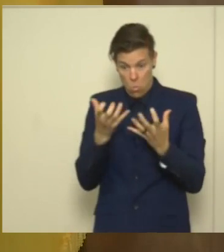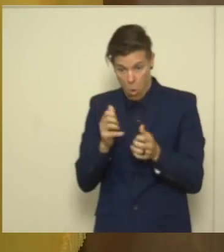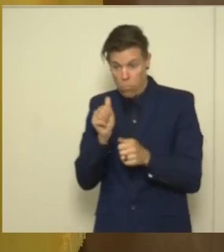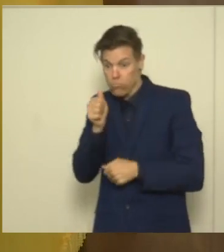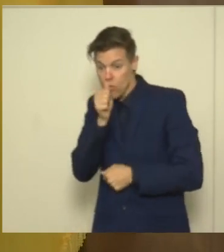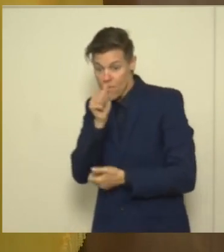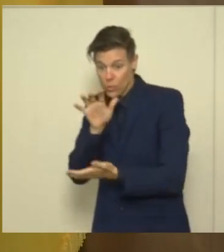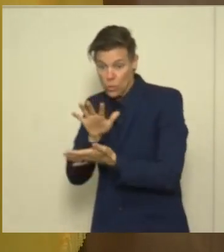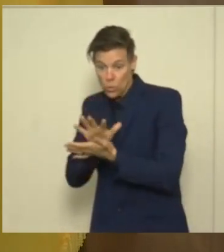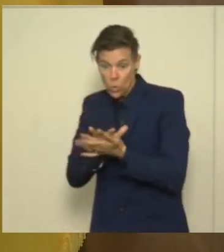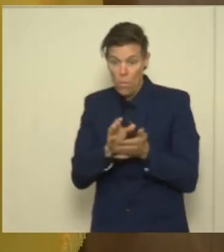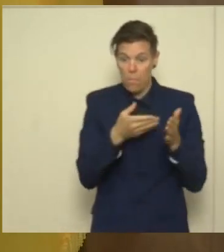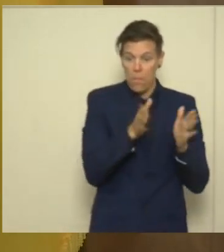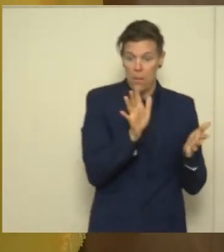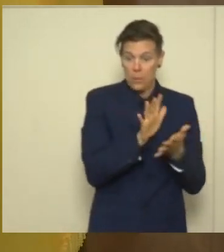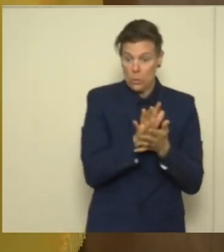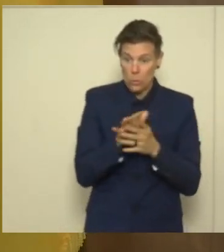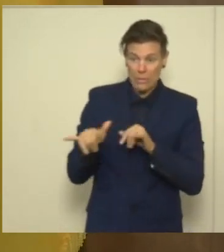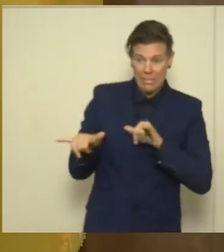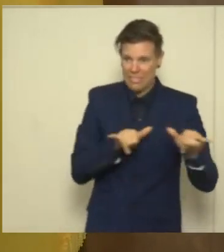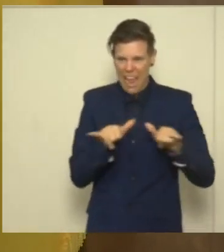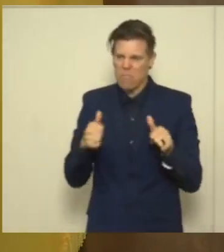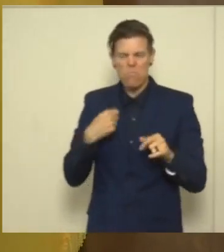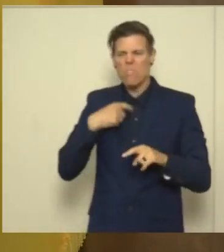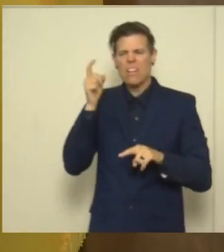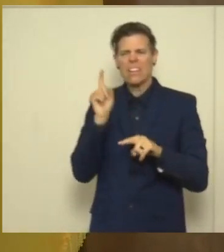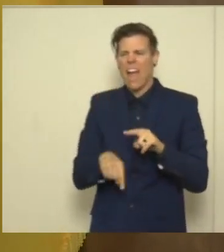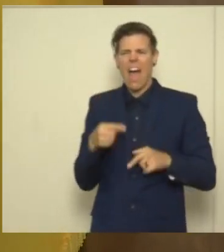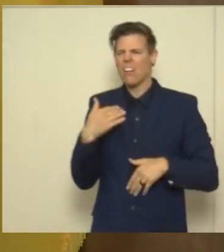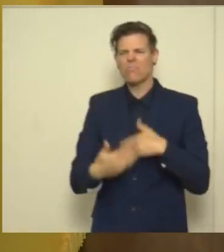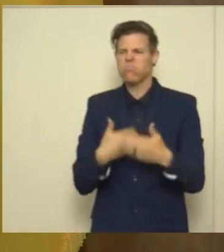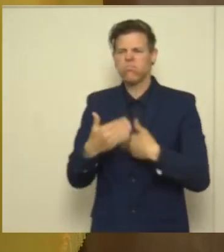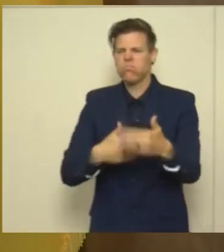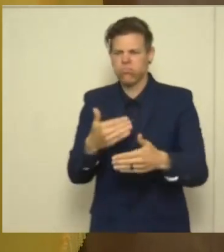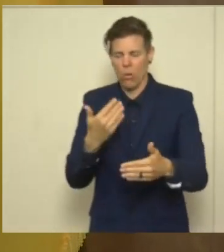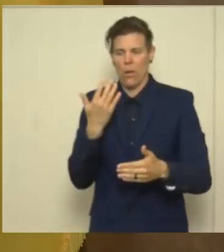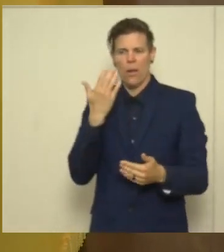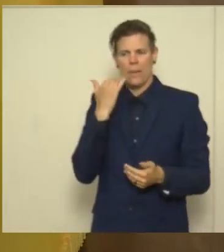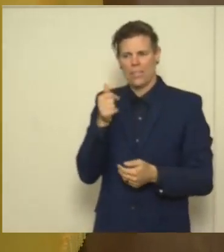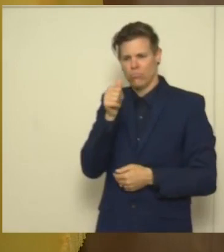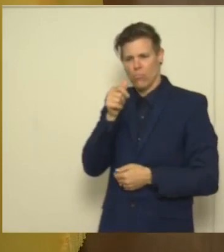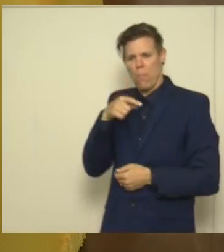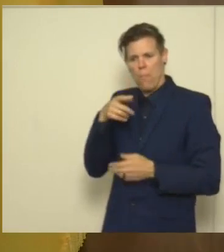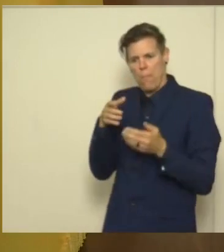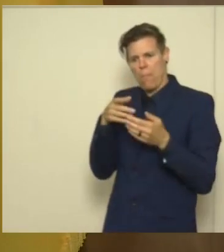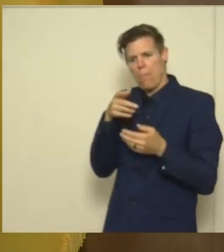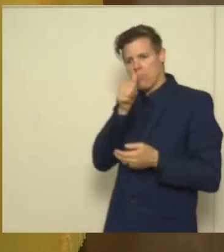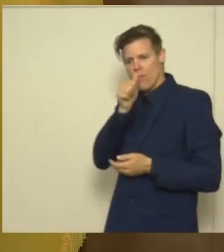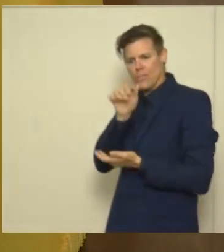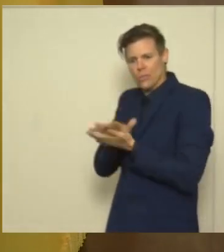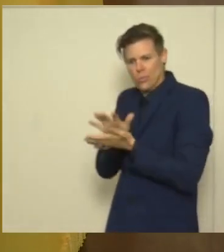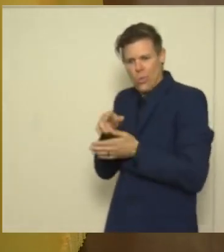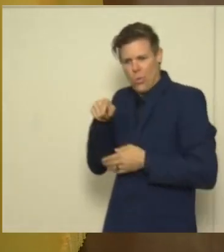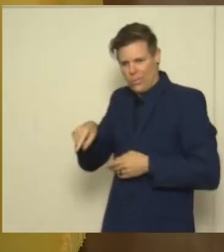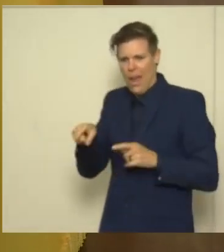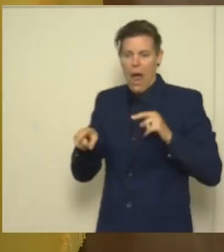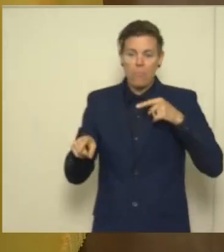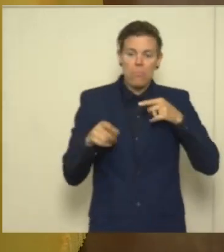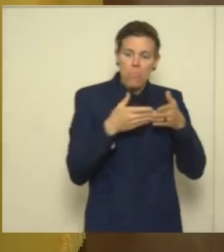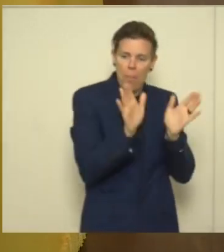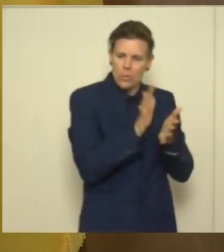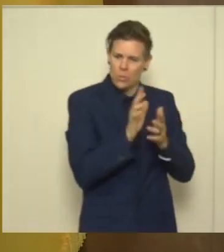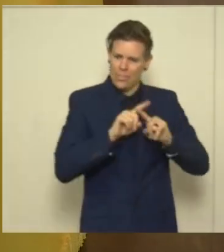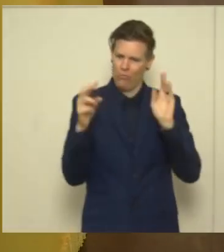all. So it's a much higher threshold that we require public schools. The business designation was